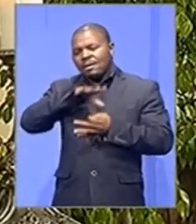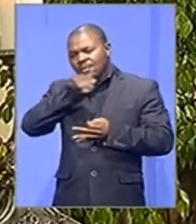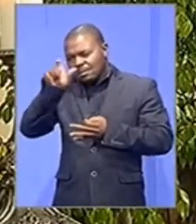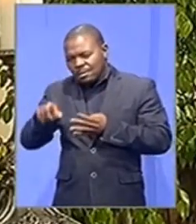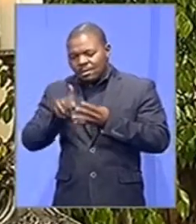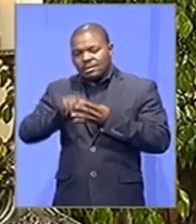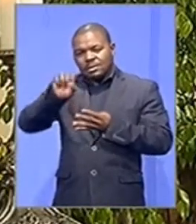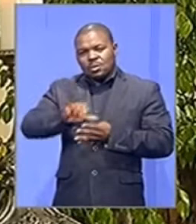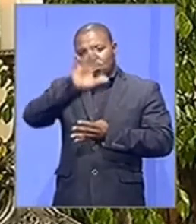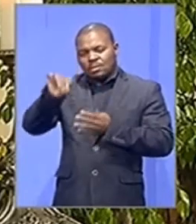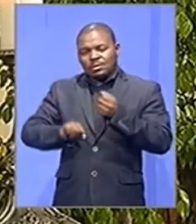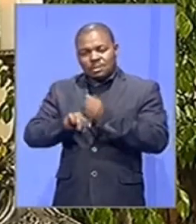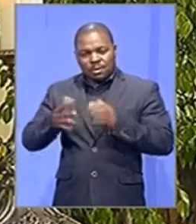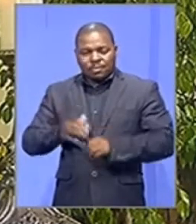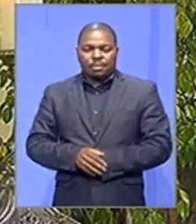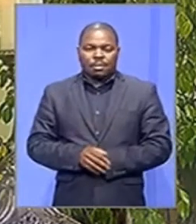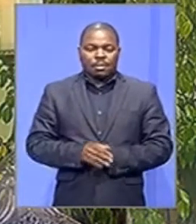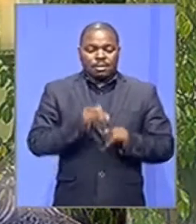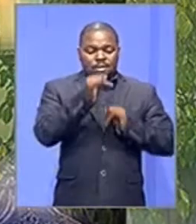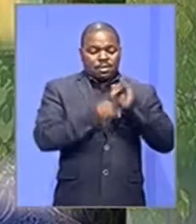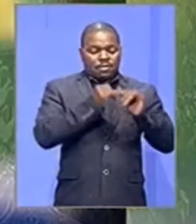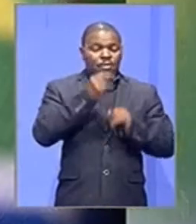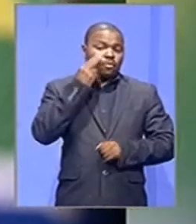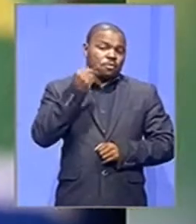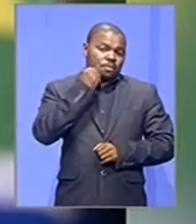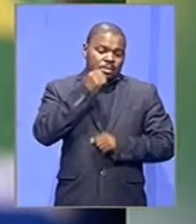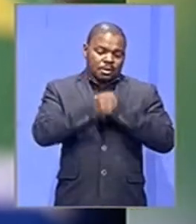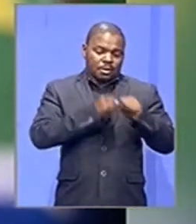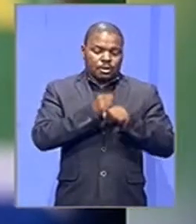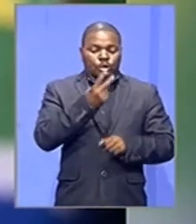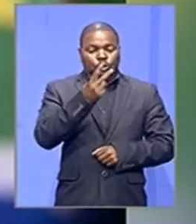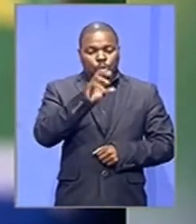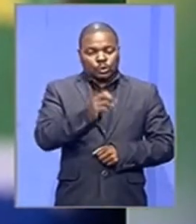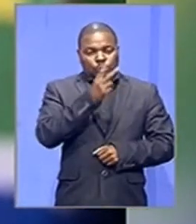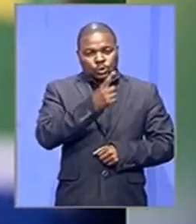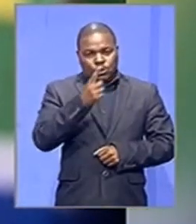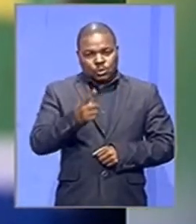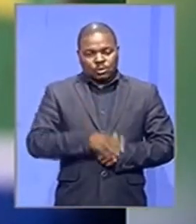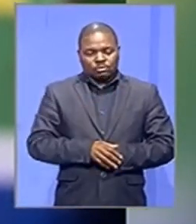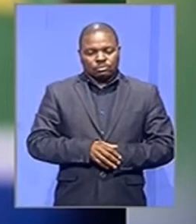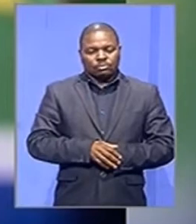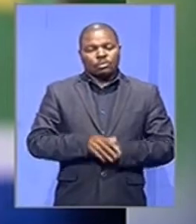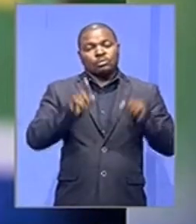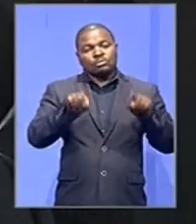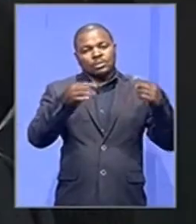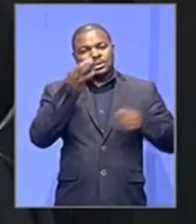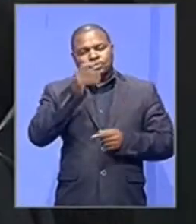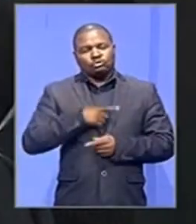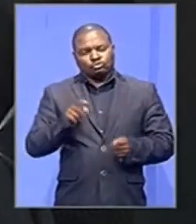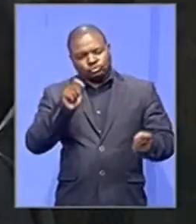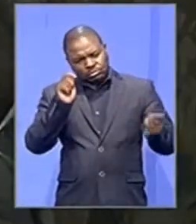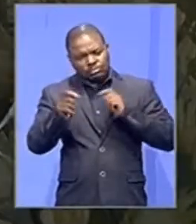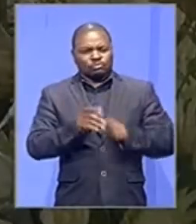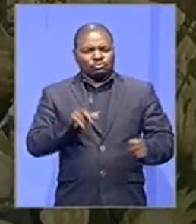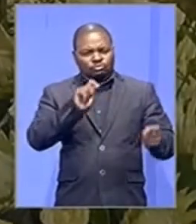Borwa. 11 November 2021, a choir of repent